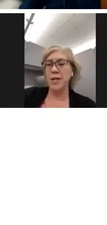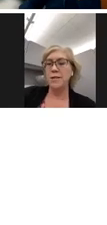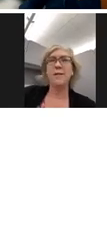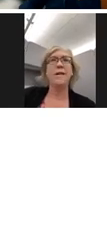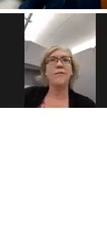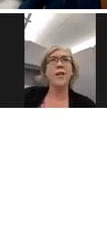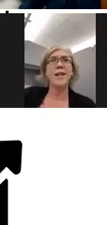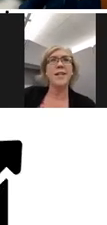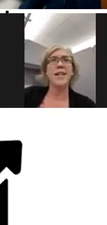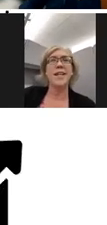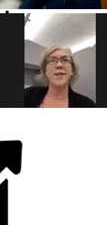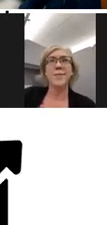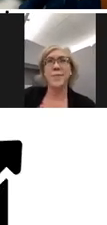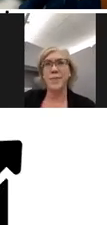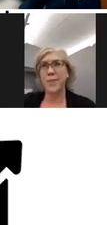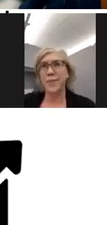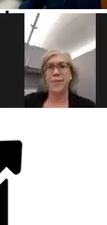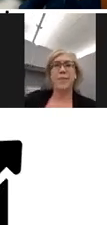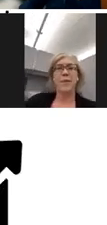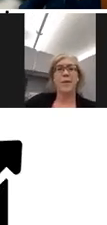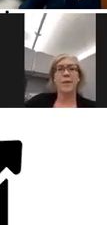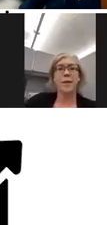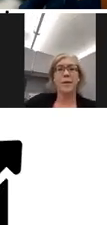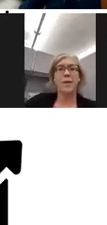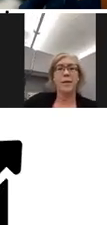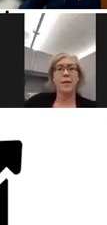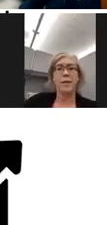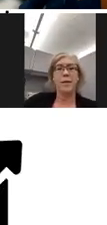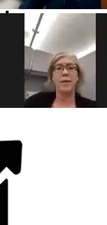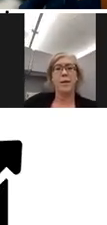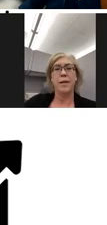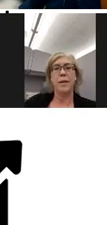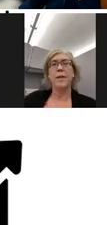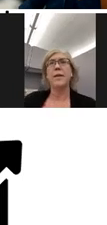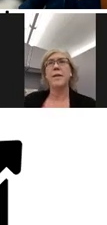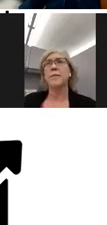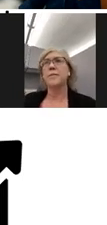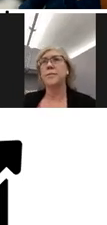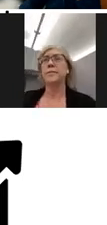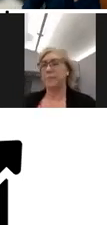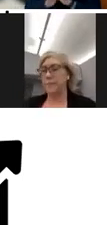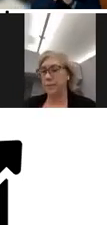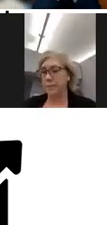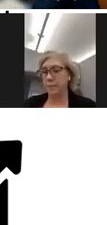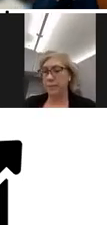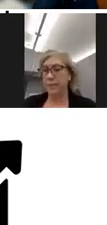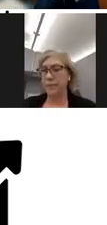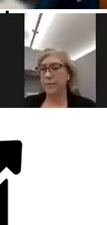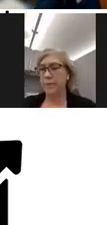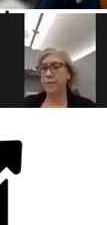Carpenter again for the next slide. Thank you. Thank you, Julie. So this is something we're pretty proud